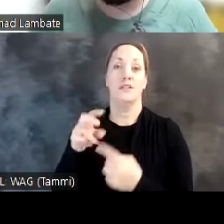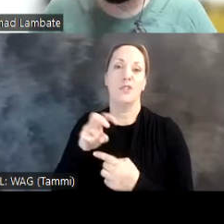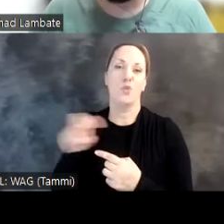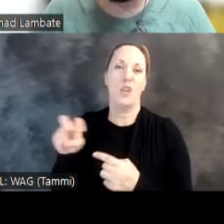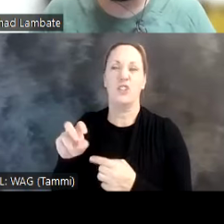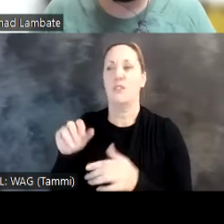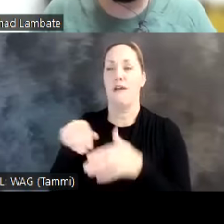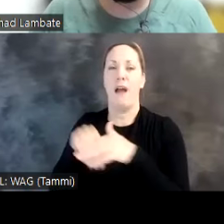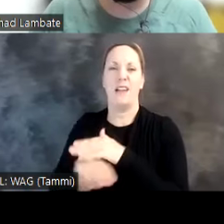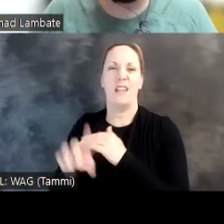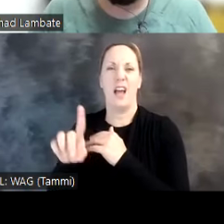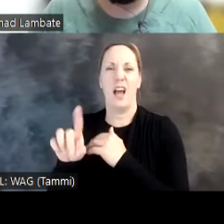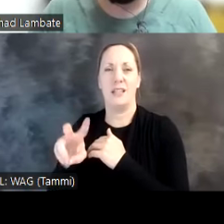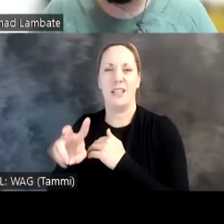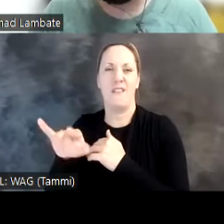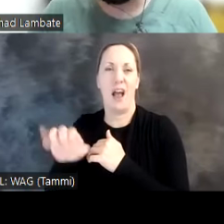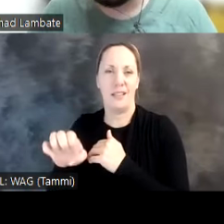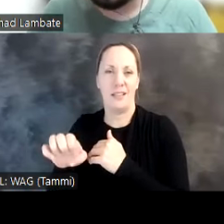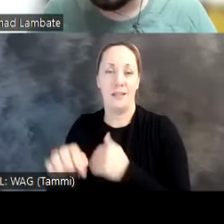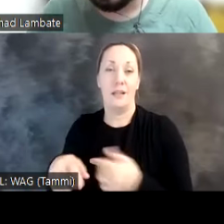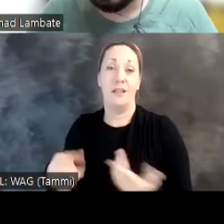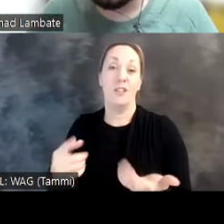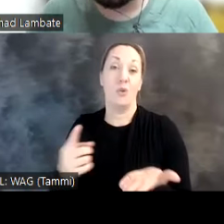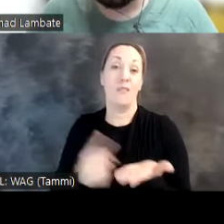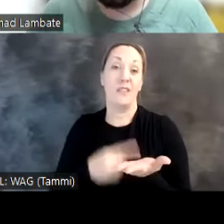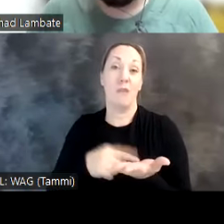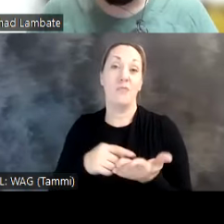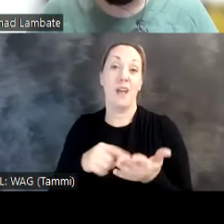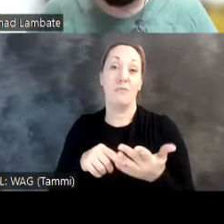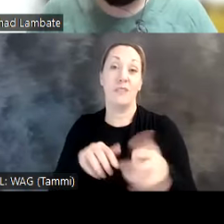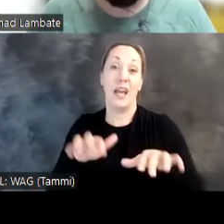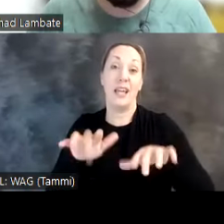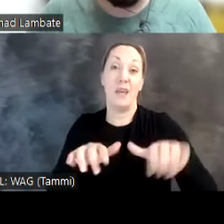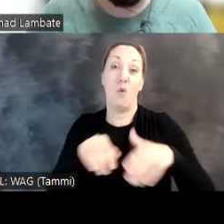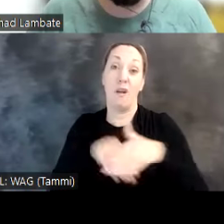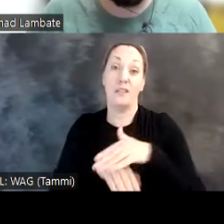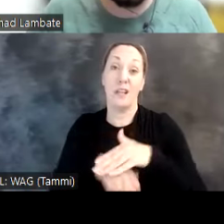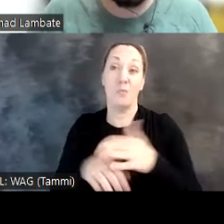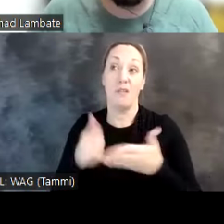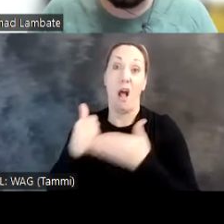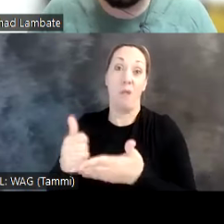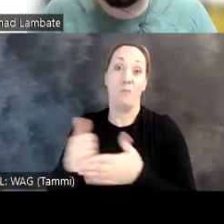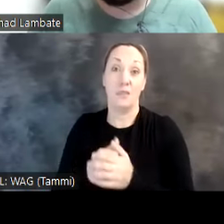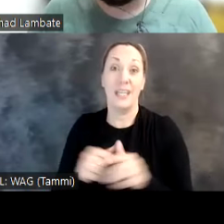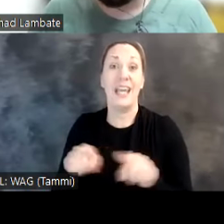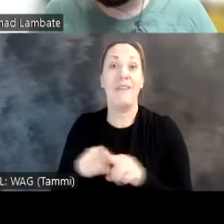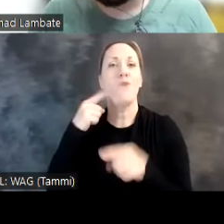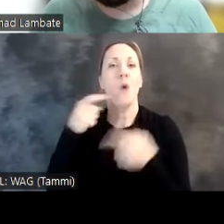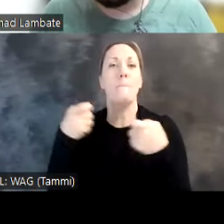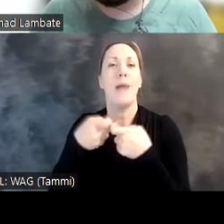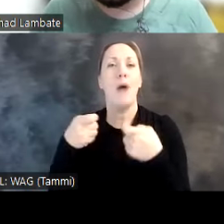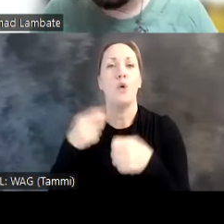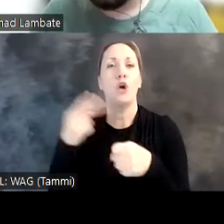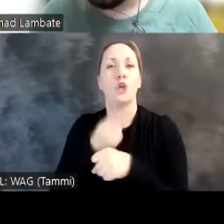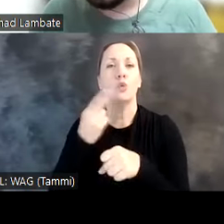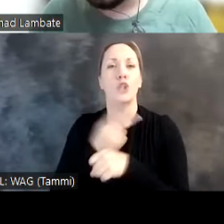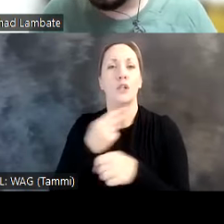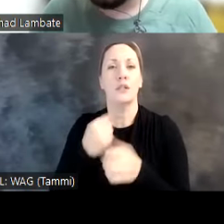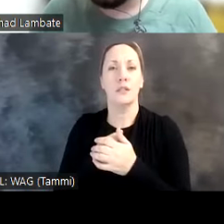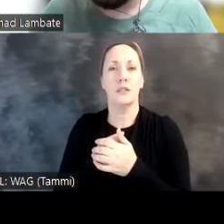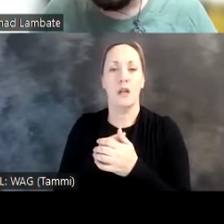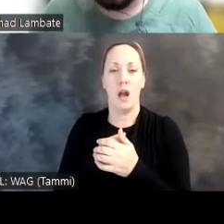So even in certain cases, keyboard accessibility helps. Even for power users, like sighted